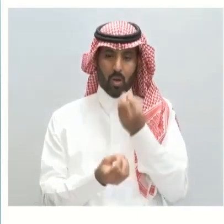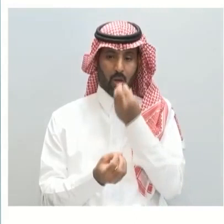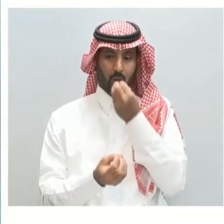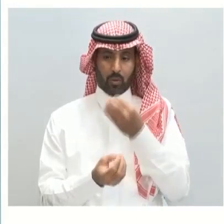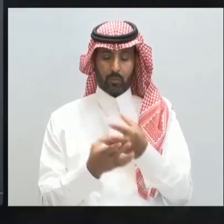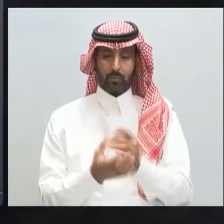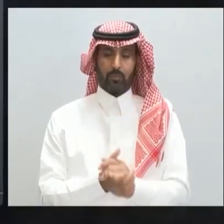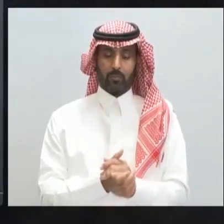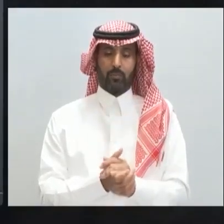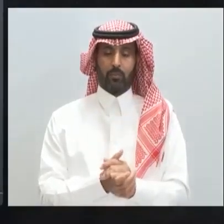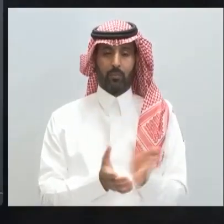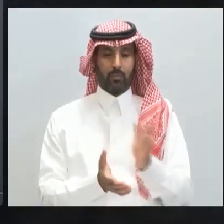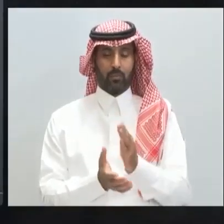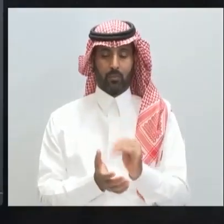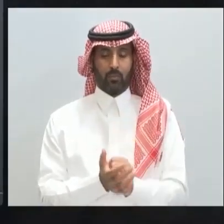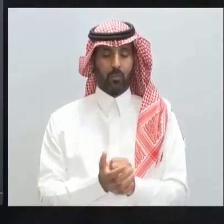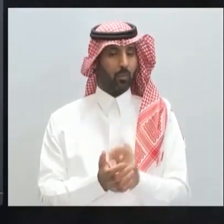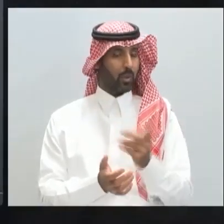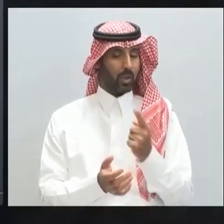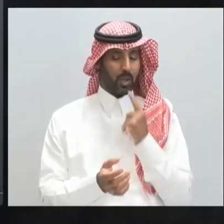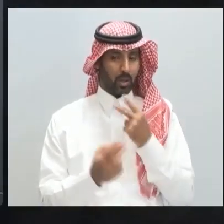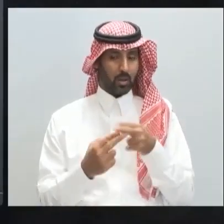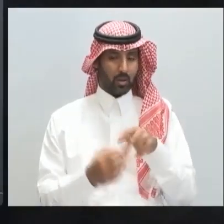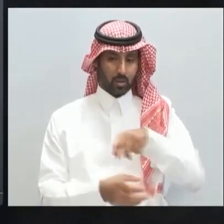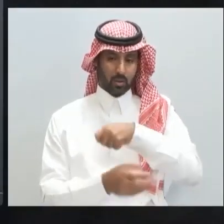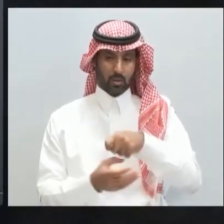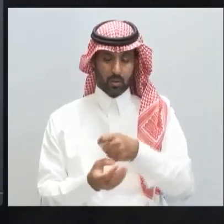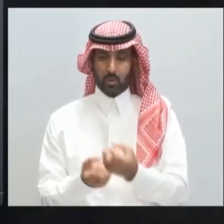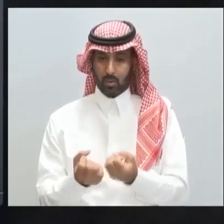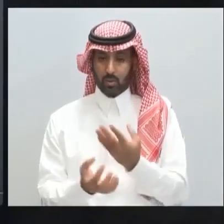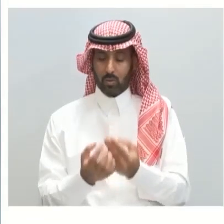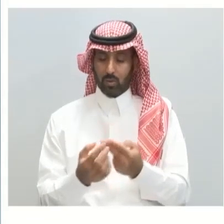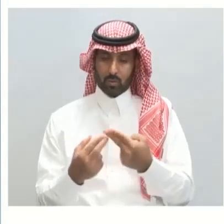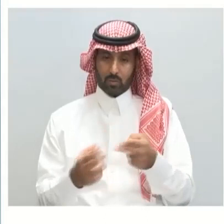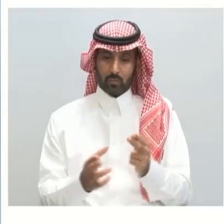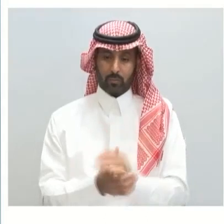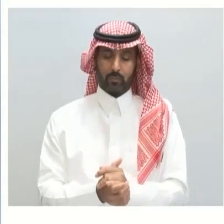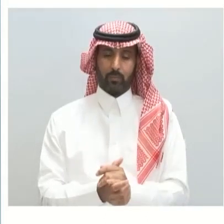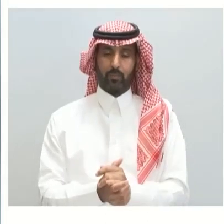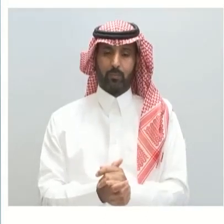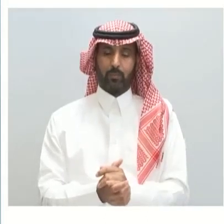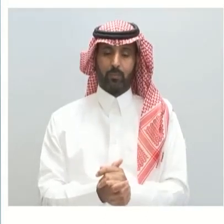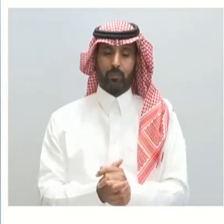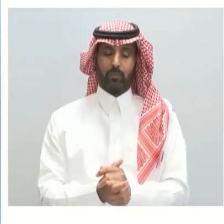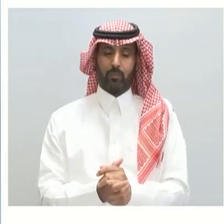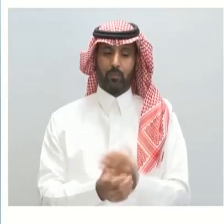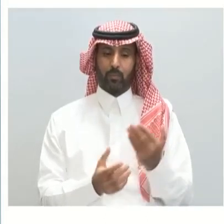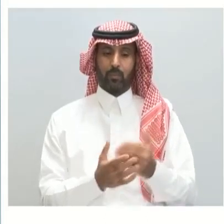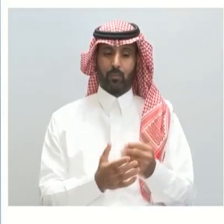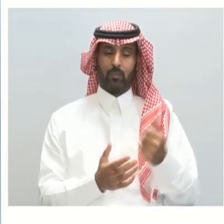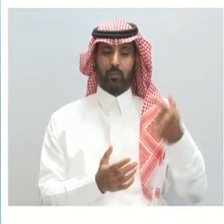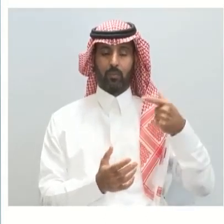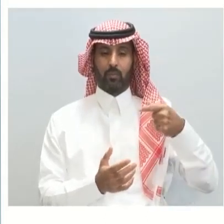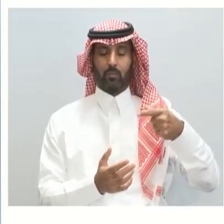So we answered, when did cooking start? Also here, the hagfish, according to